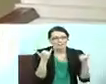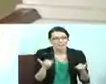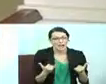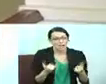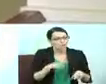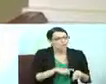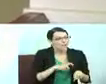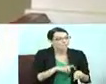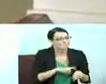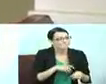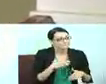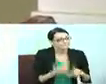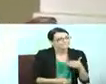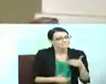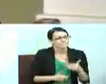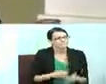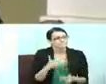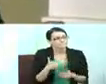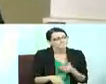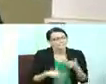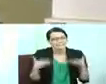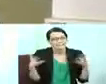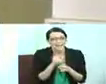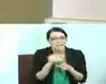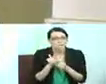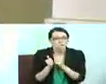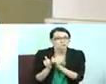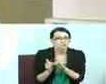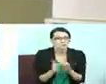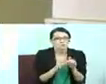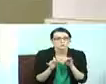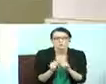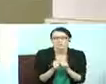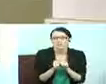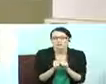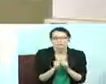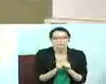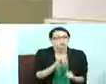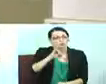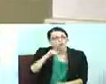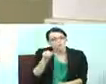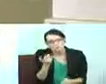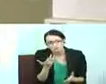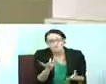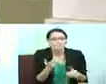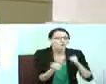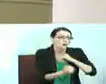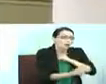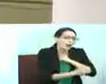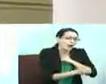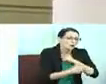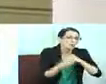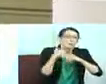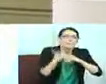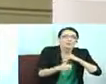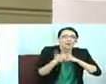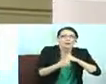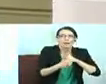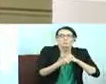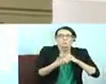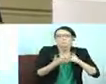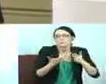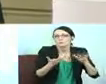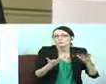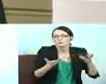take some time and get together the juice, crackers, bread, whatever you might be using